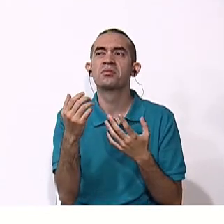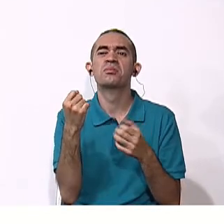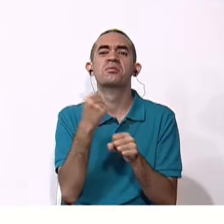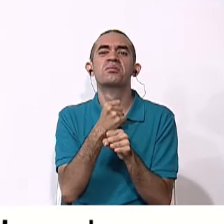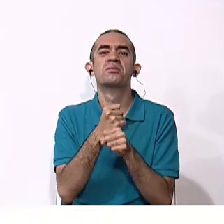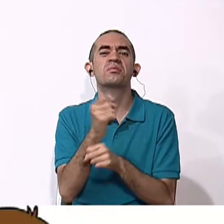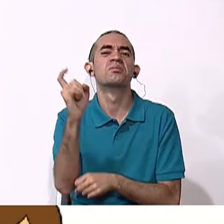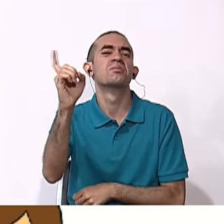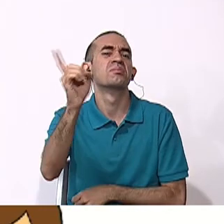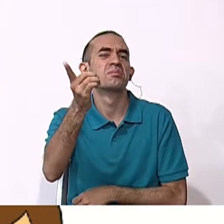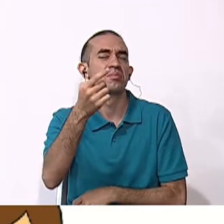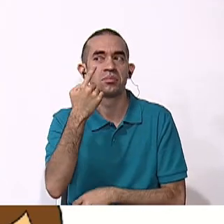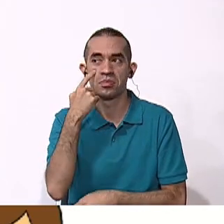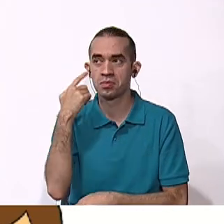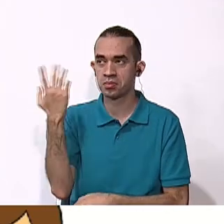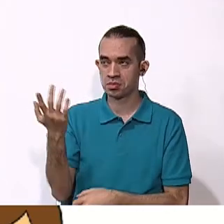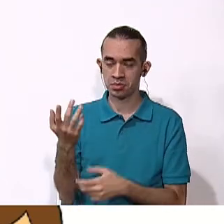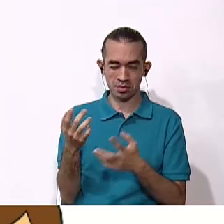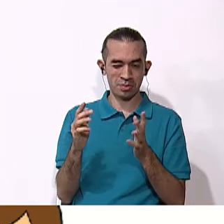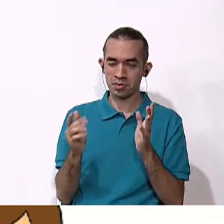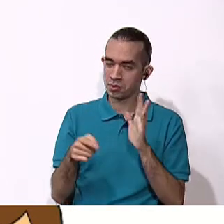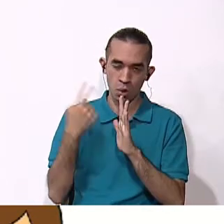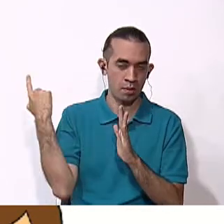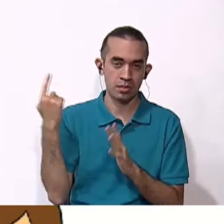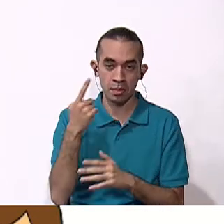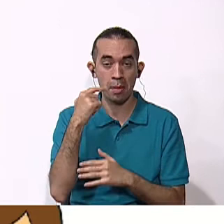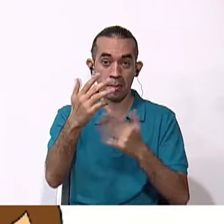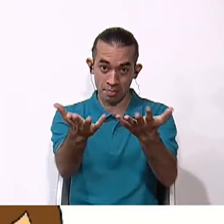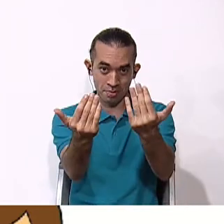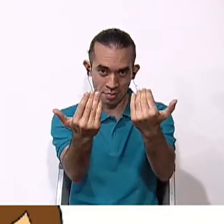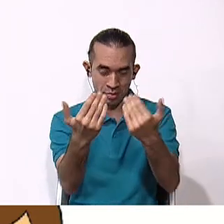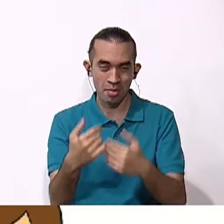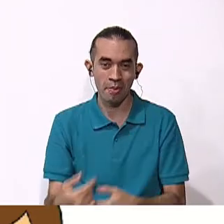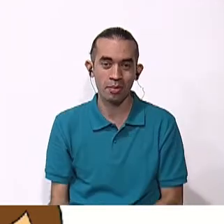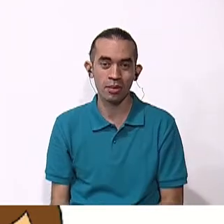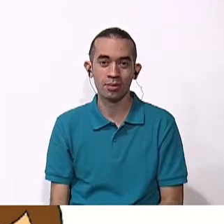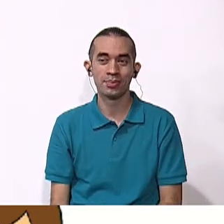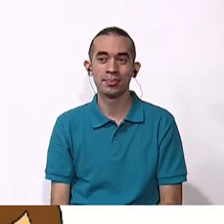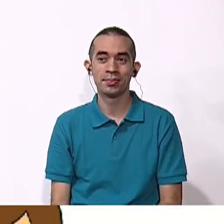work. Okay? Let's see. Students.